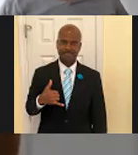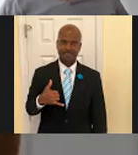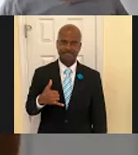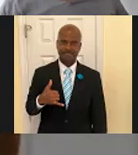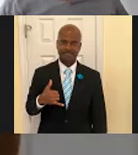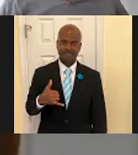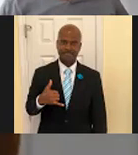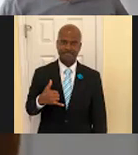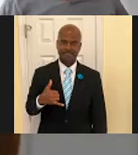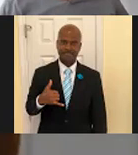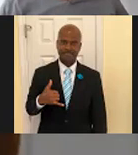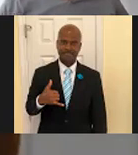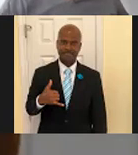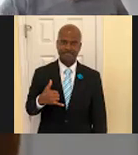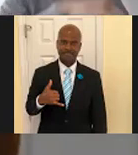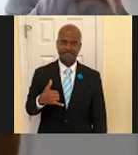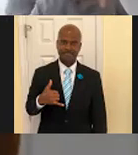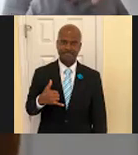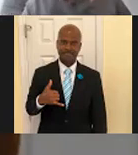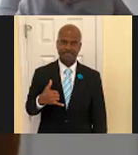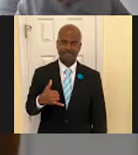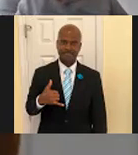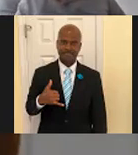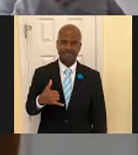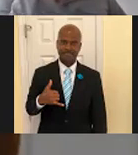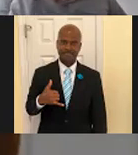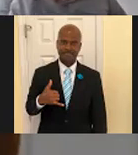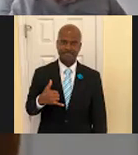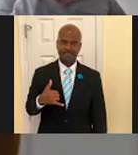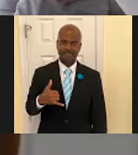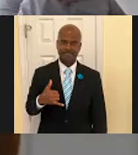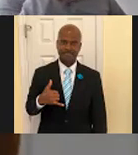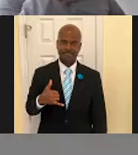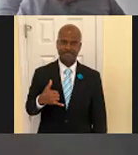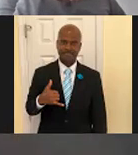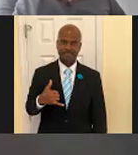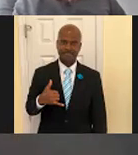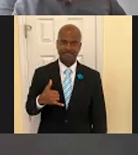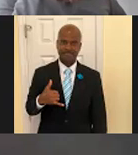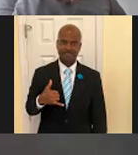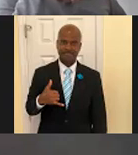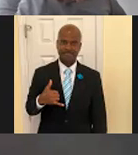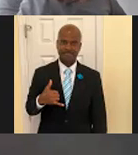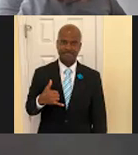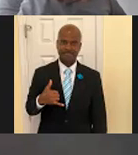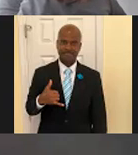This is my website for the company, but I want you to notice right here is that we